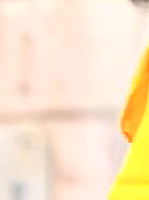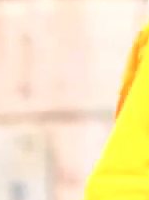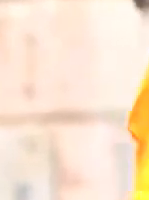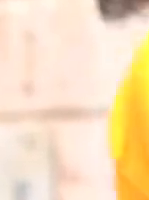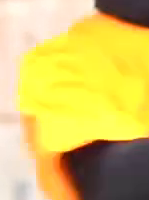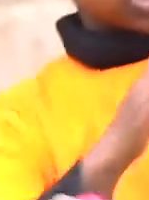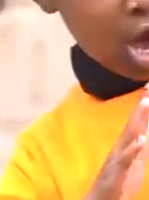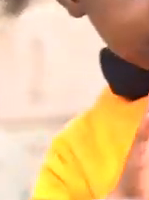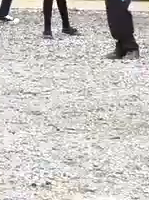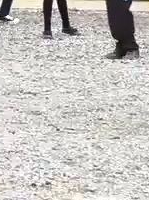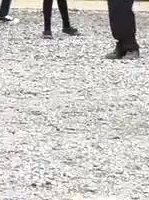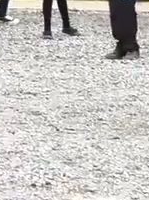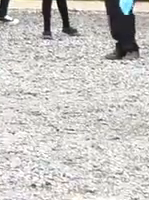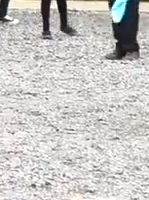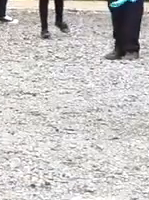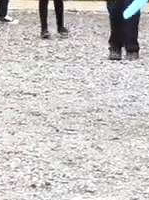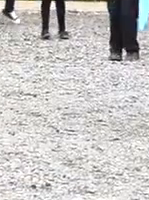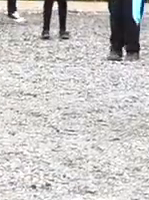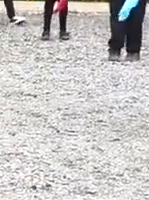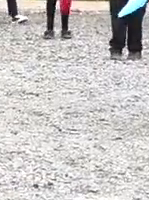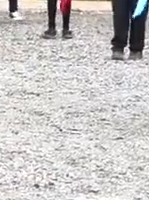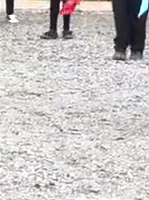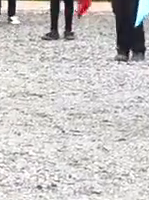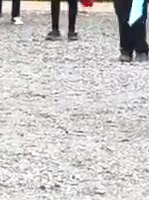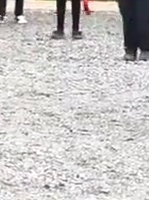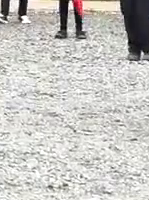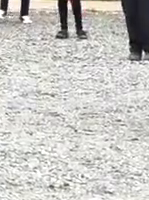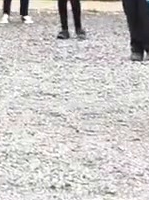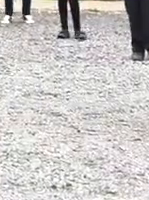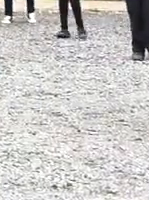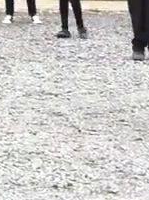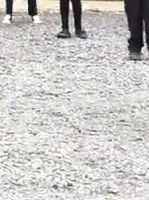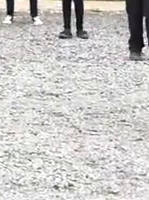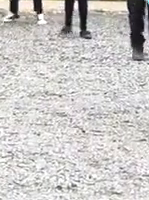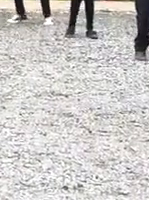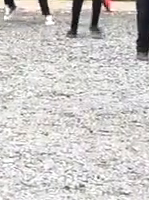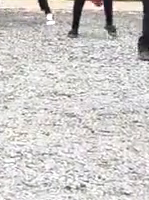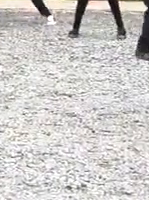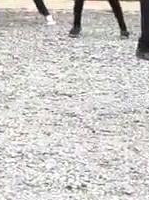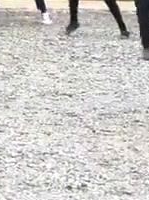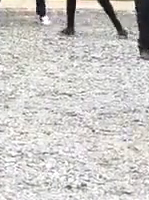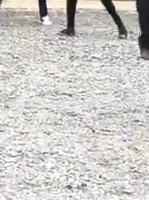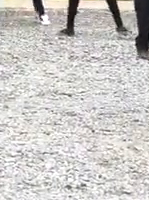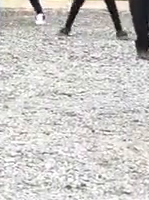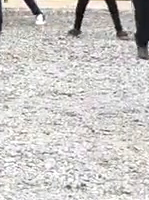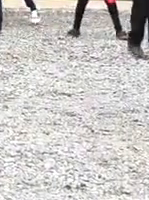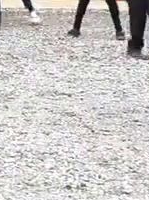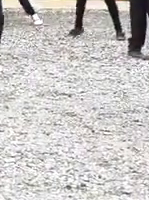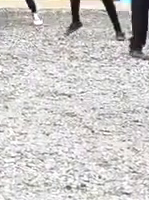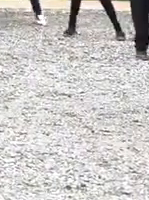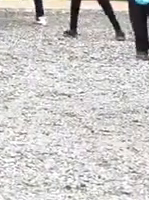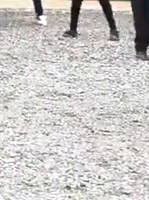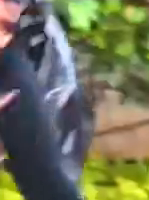never stops. Feels like it's never gonna. Gotta get that fire, fire back in